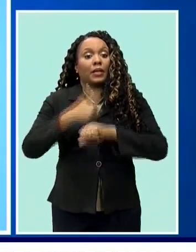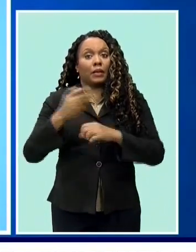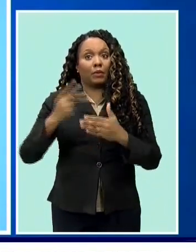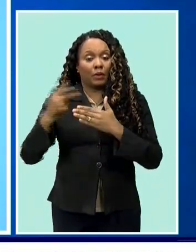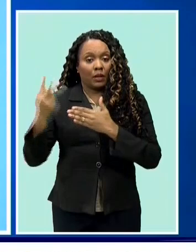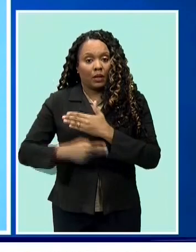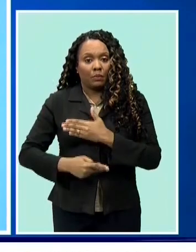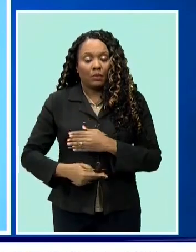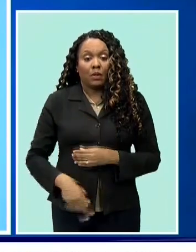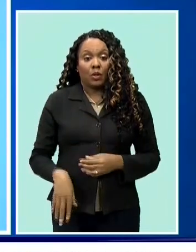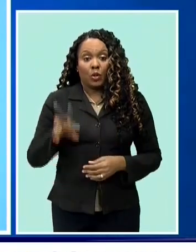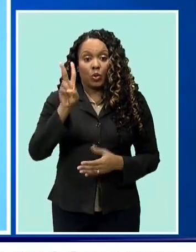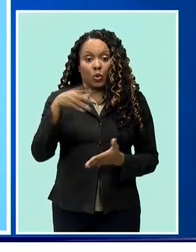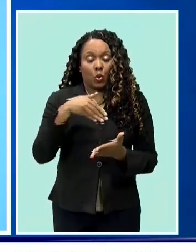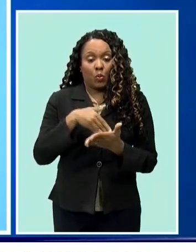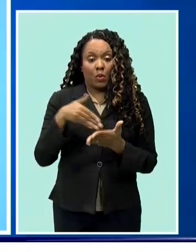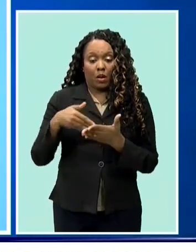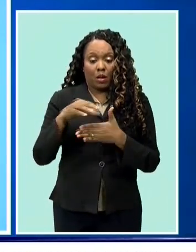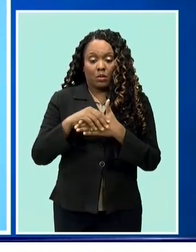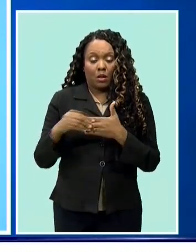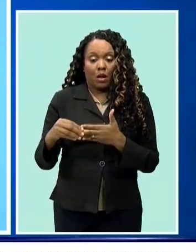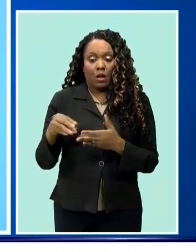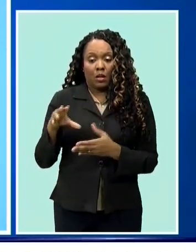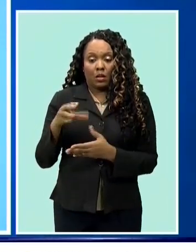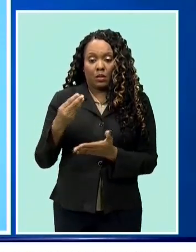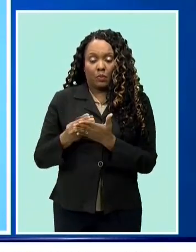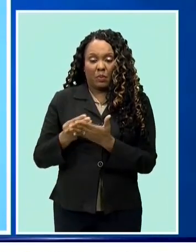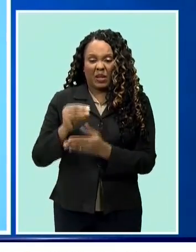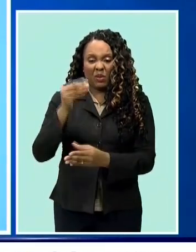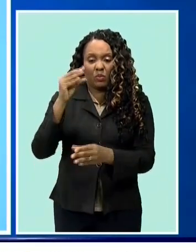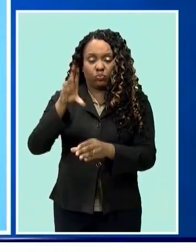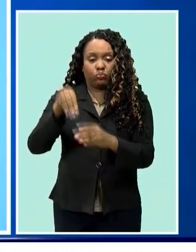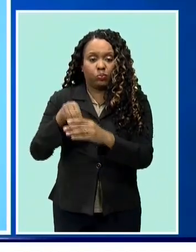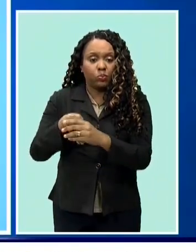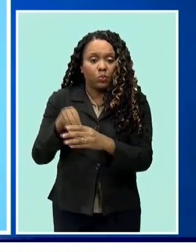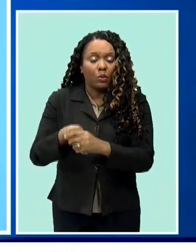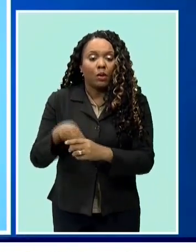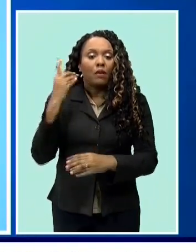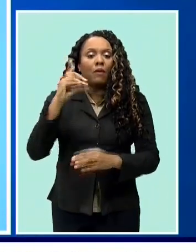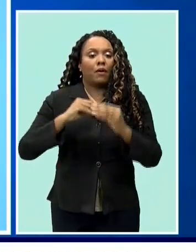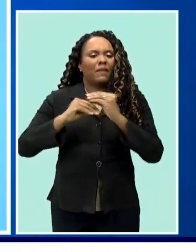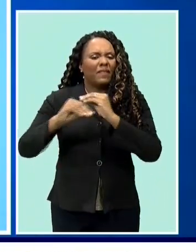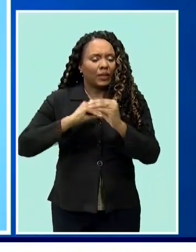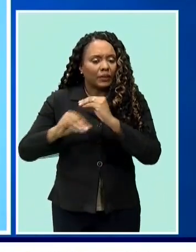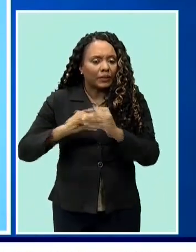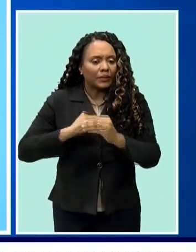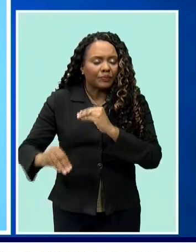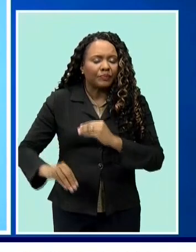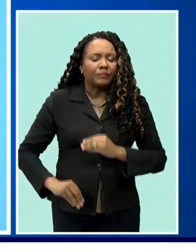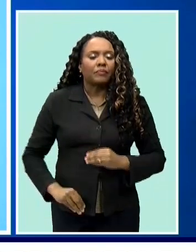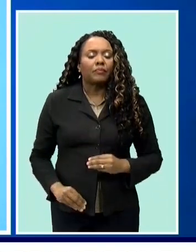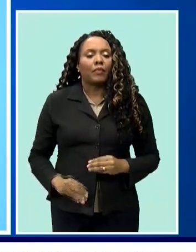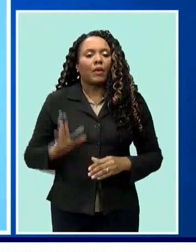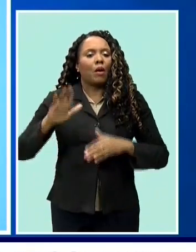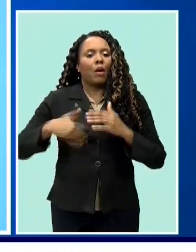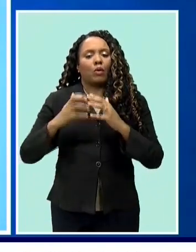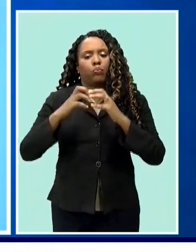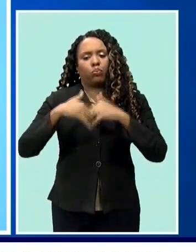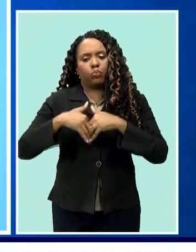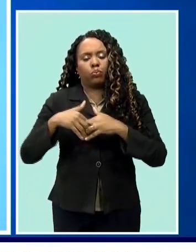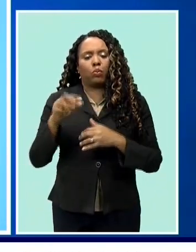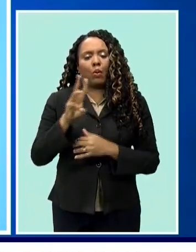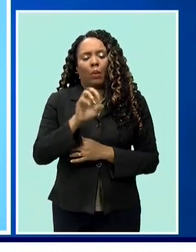million injection into the National Housing Corporation specifically to deal with fixing those wells and